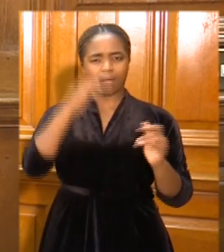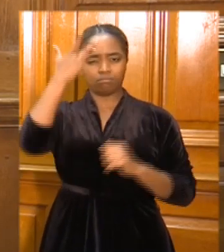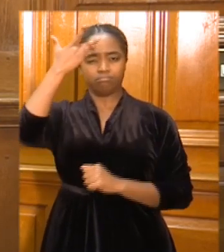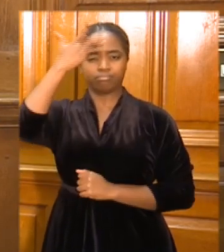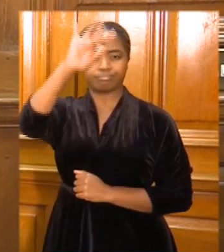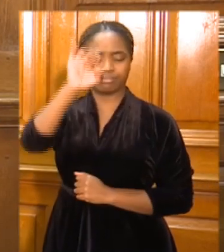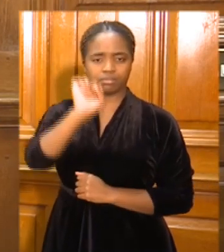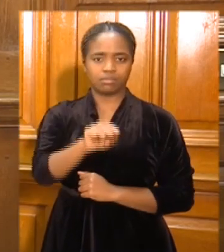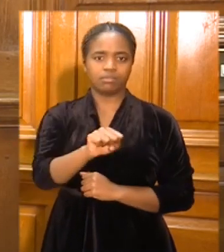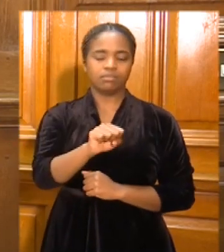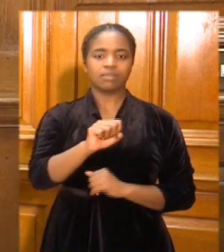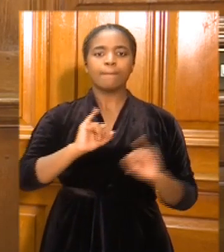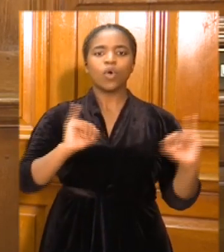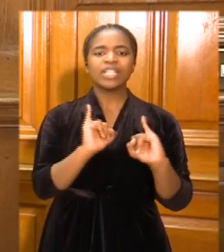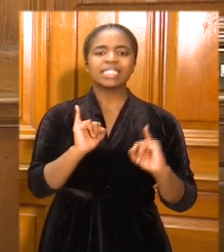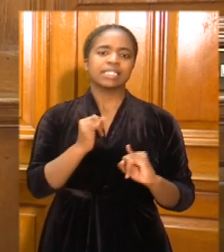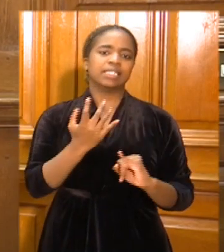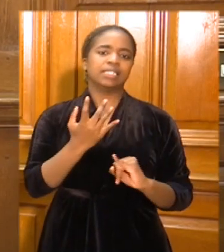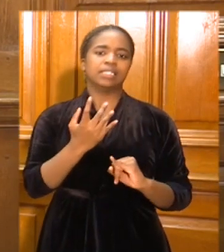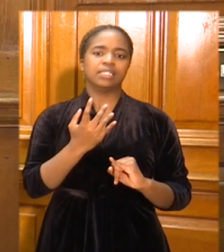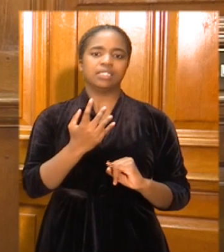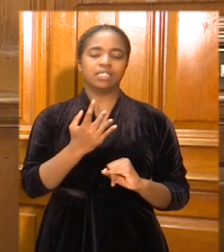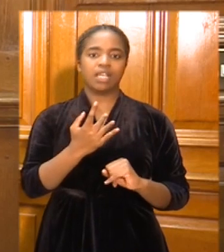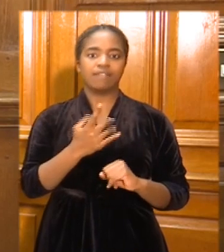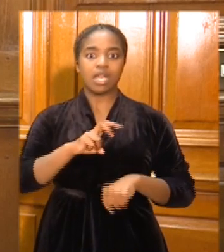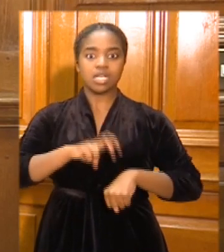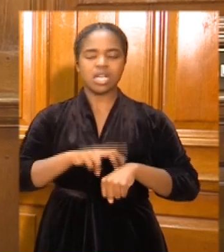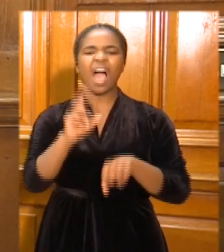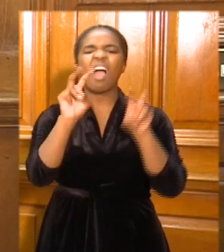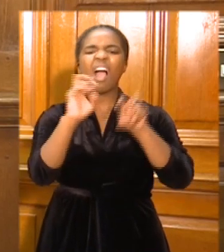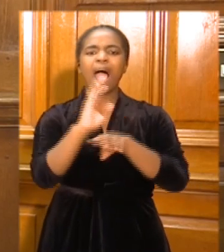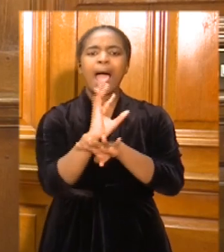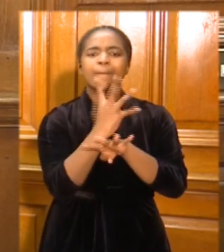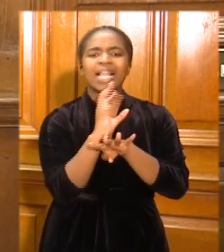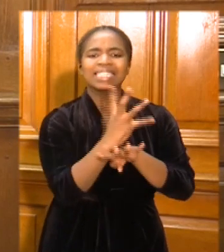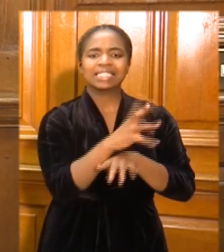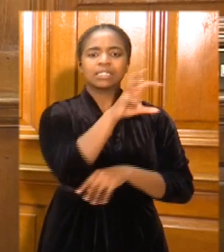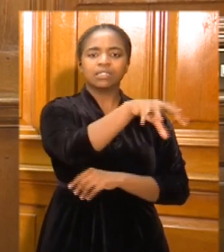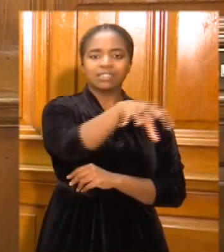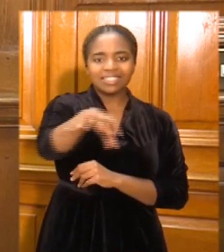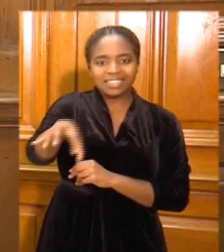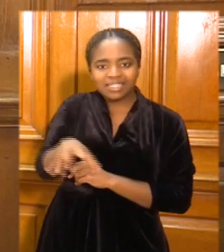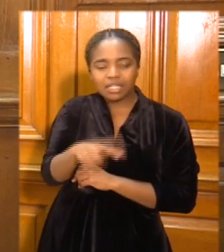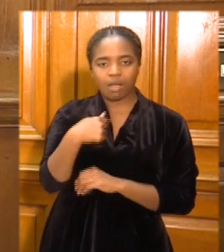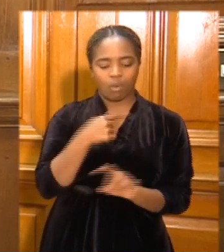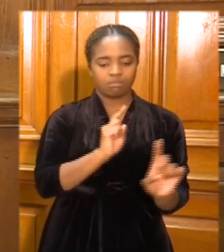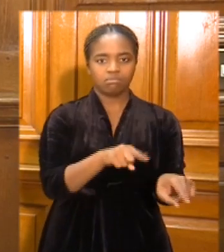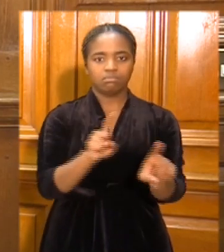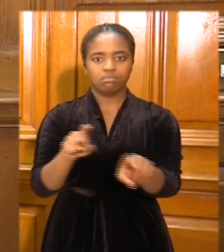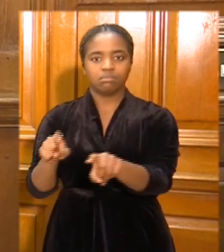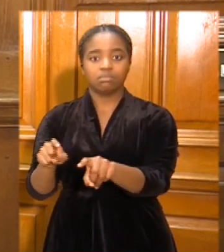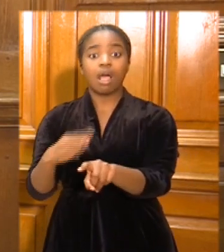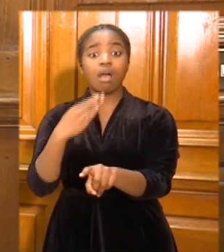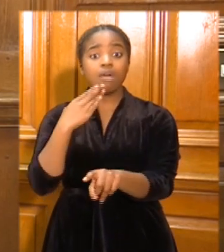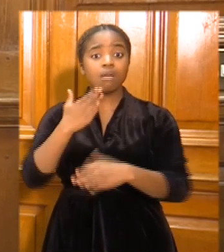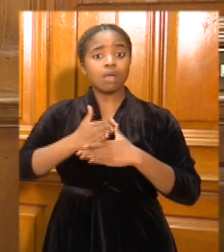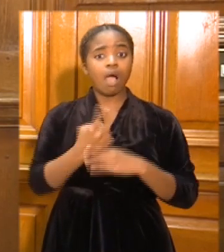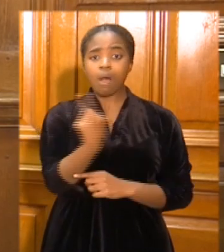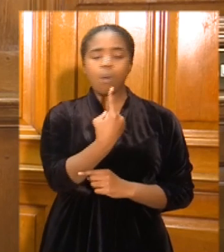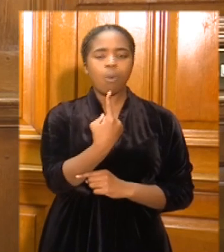and emergency medical services, and these will be supported by the Cuban doctors who